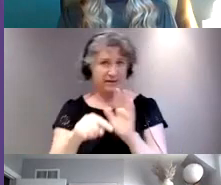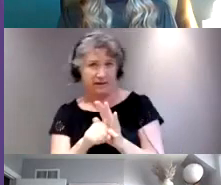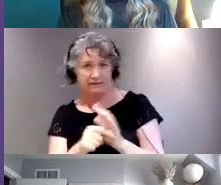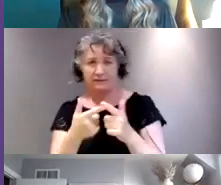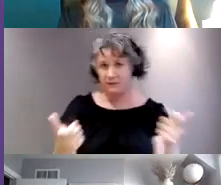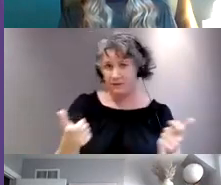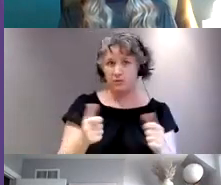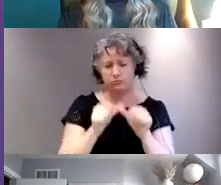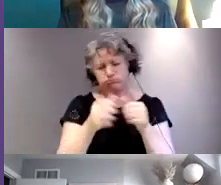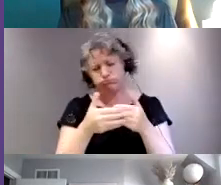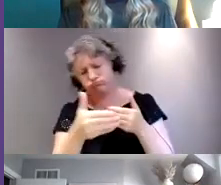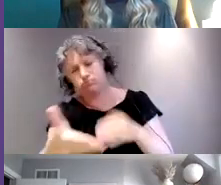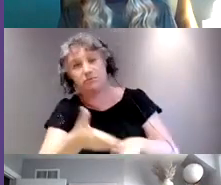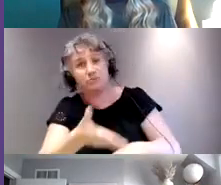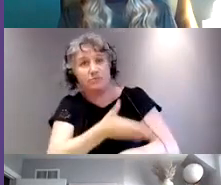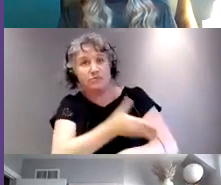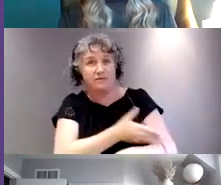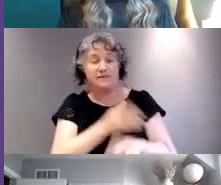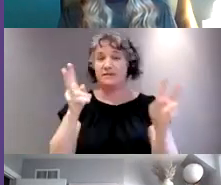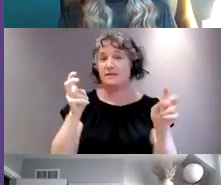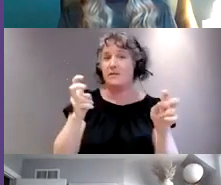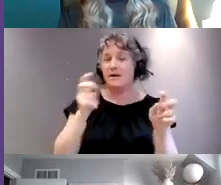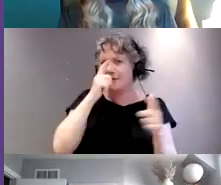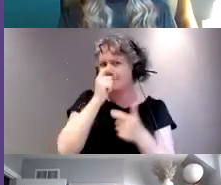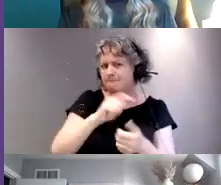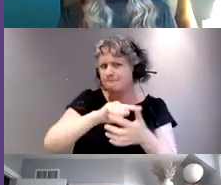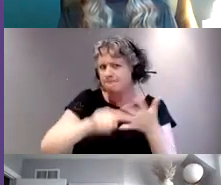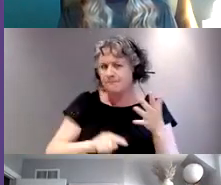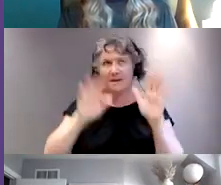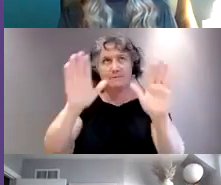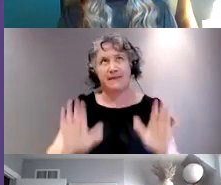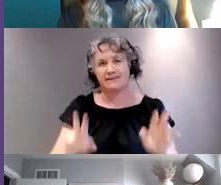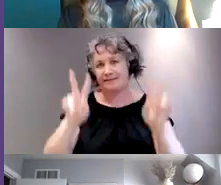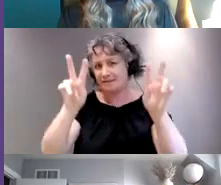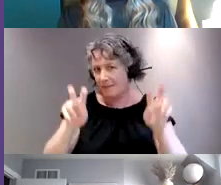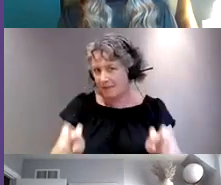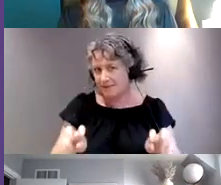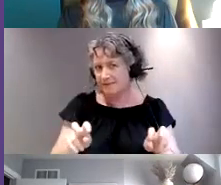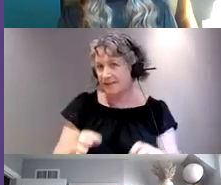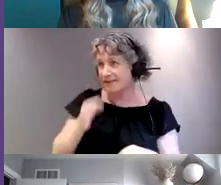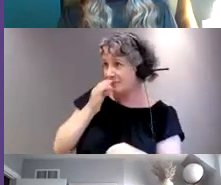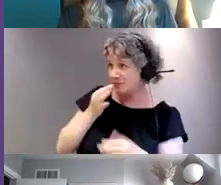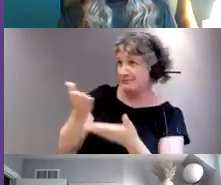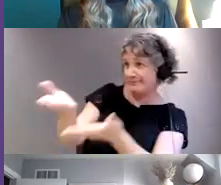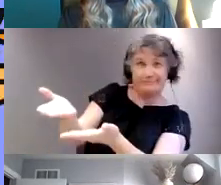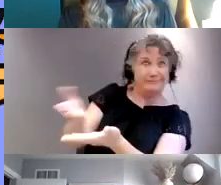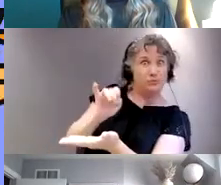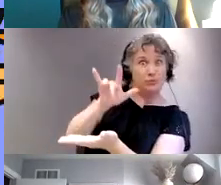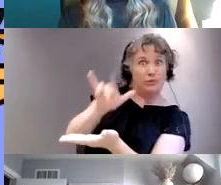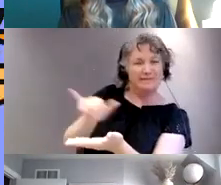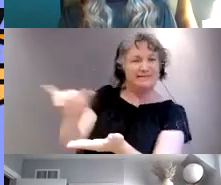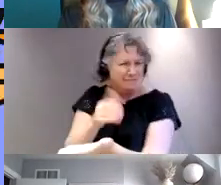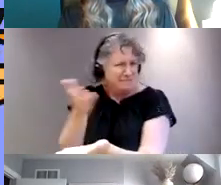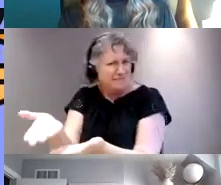improve upon and bringing you topics of interest with amazing subject matter experts like our friend Julie Gill today. So if you could do